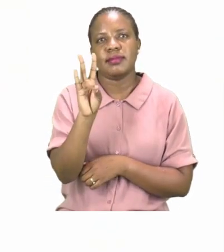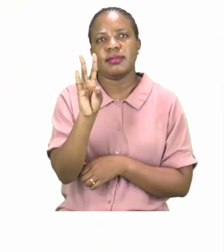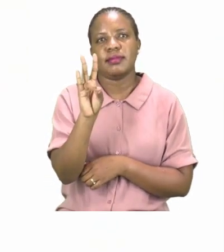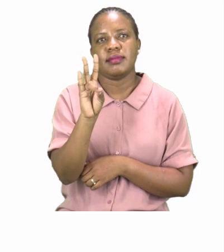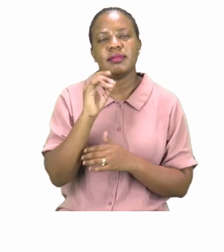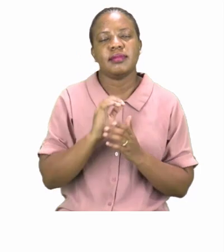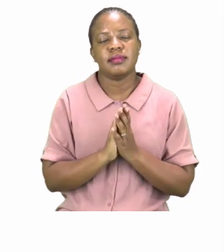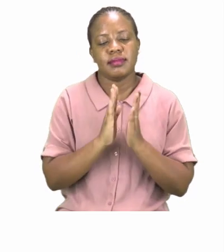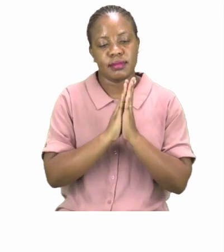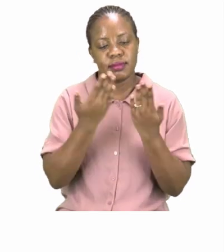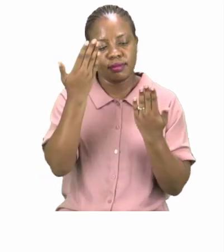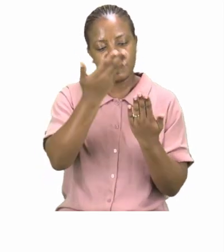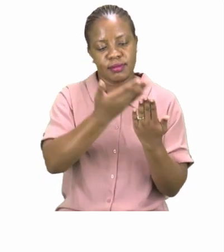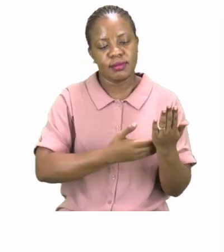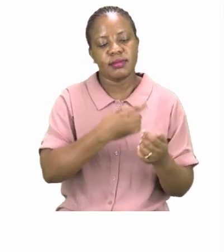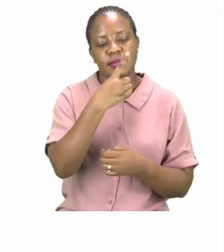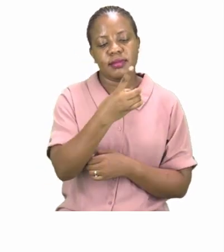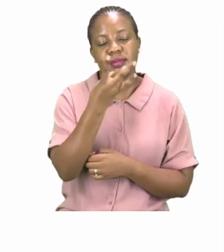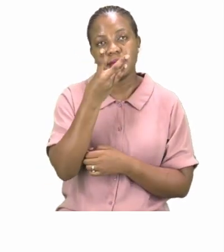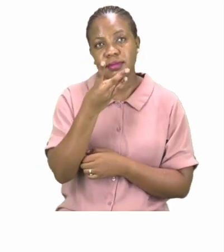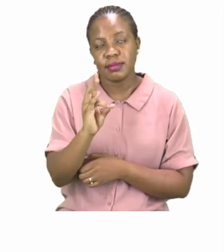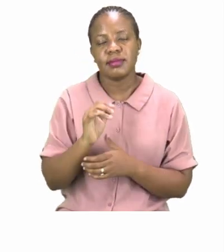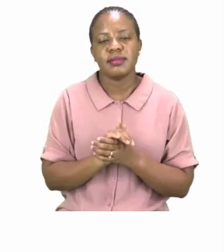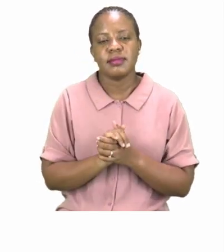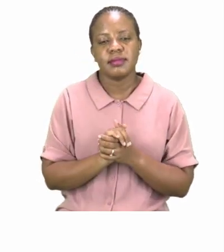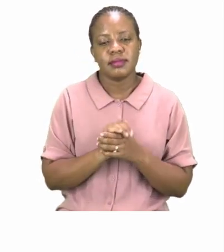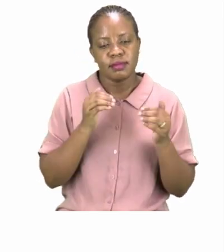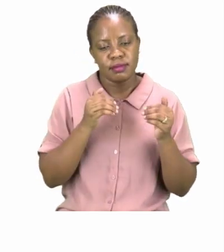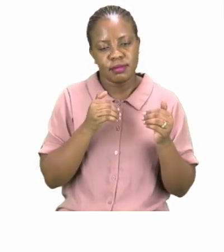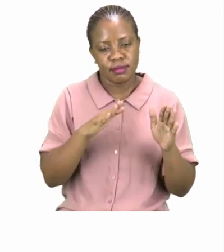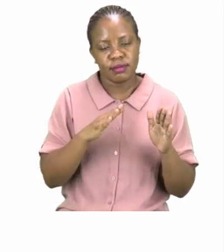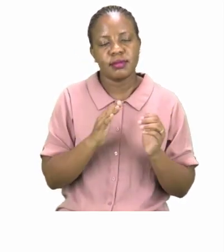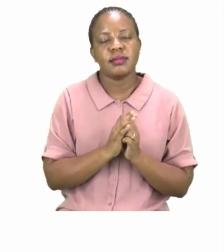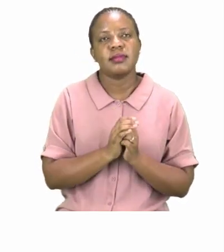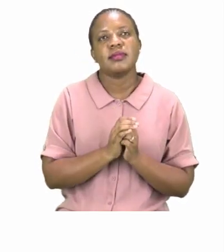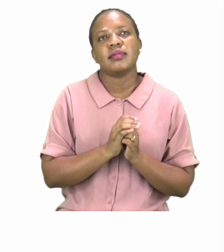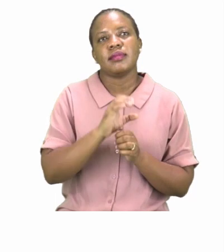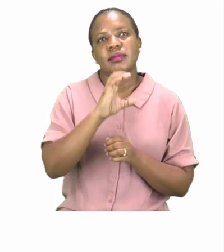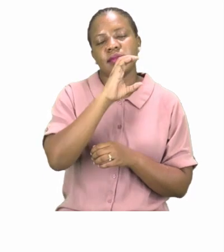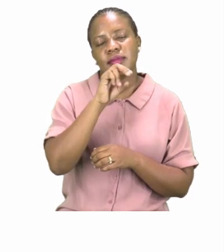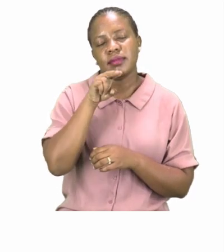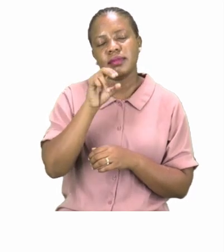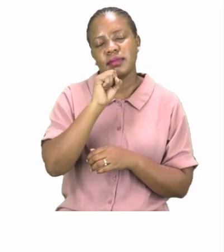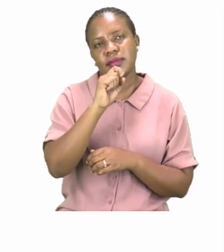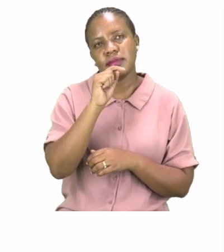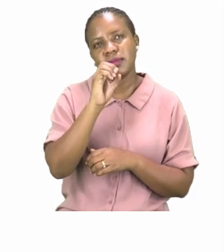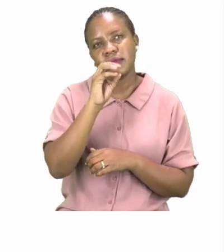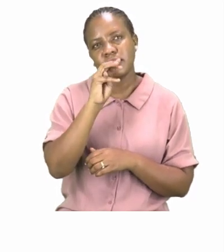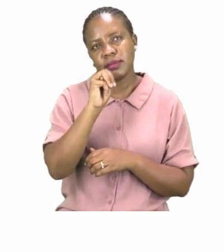page 17, we are going to start with our customs and ceremonies by looking